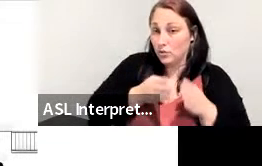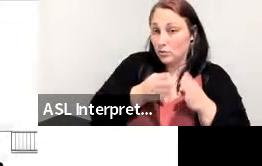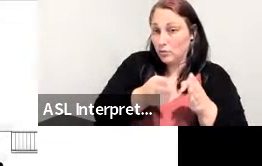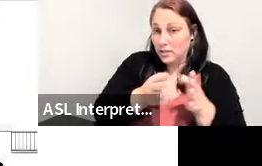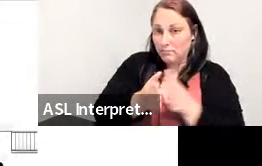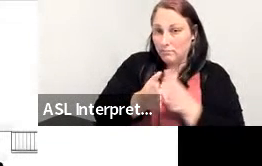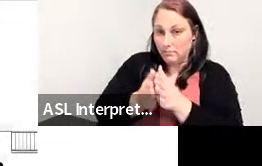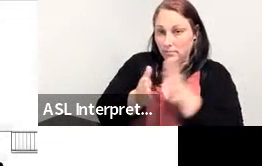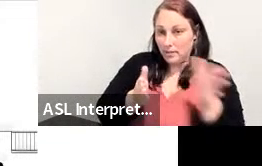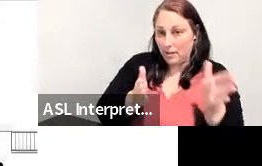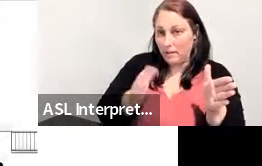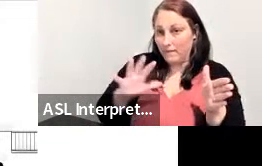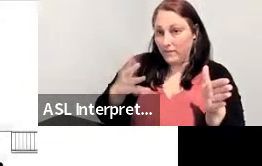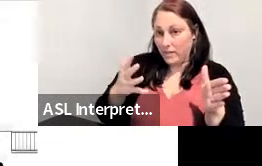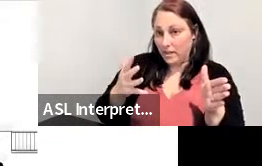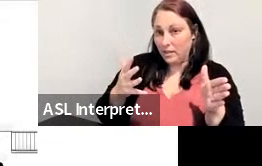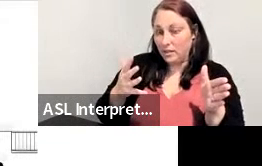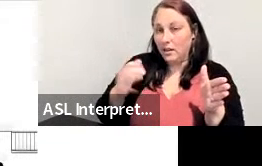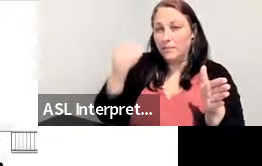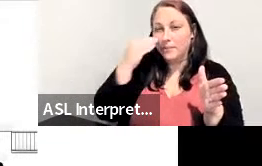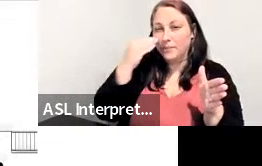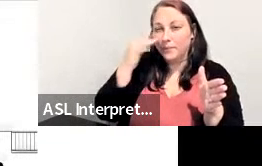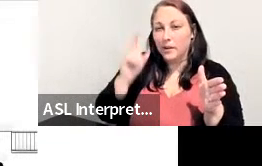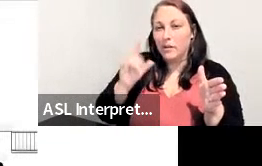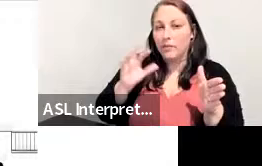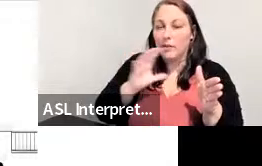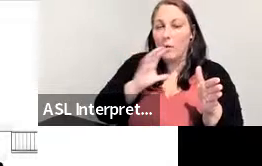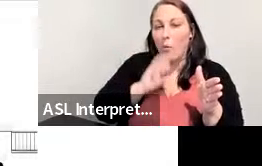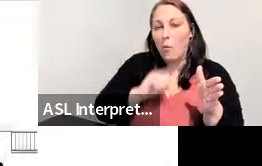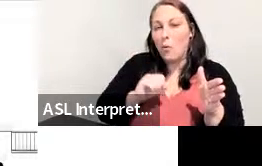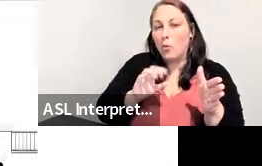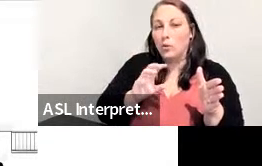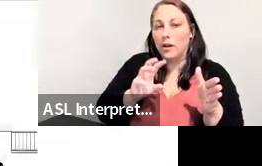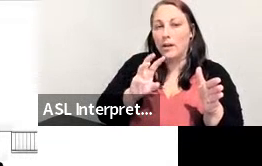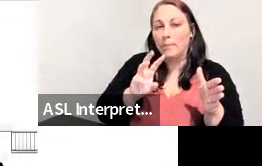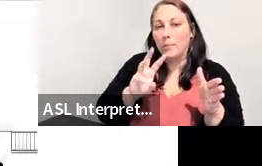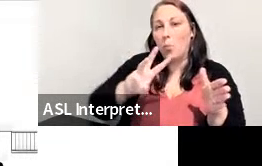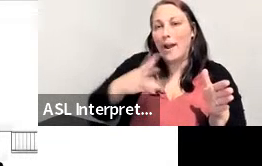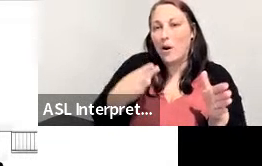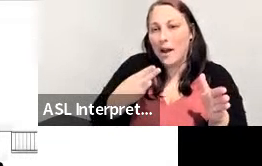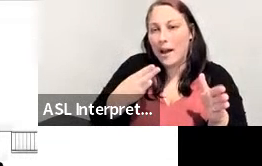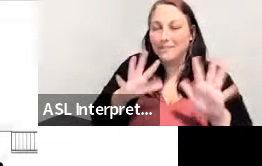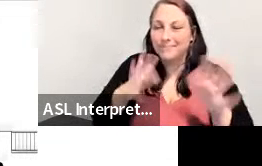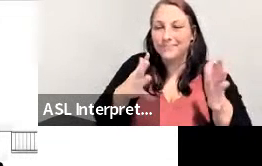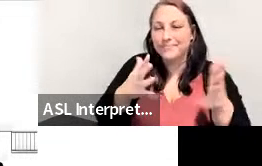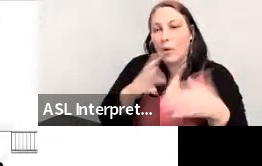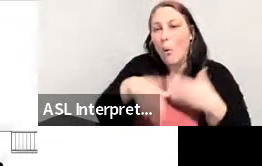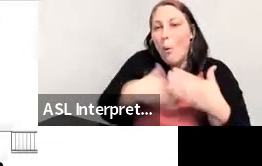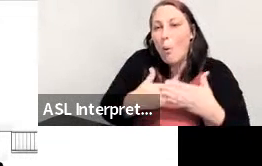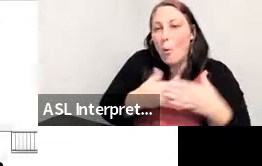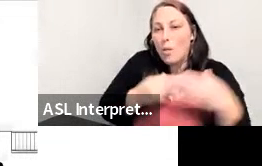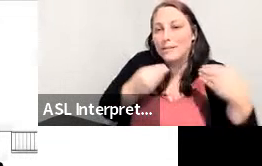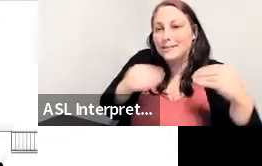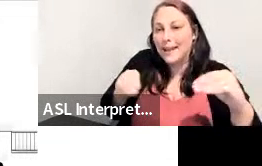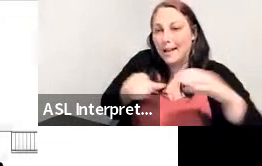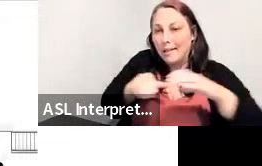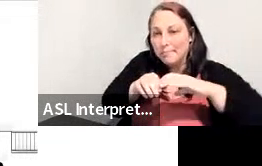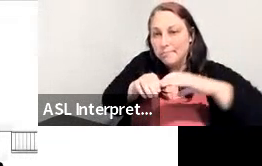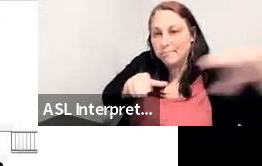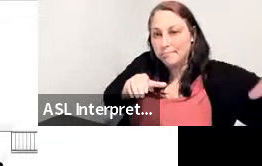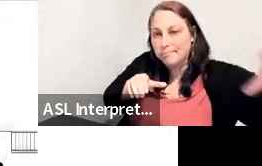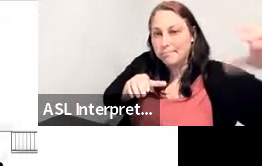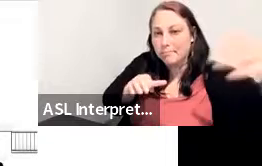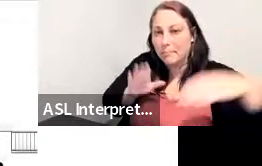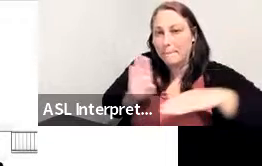existing old warehouse or wholesale sort of storefronts, correct? That's right. Yes.